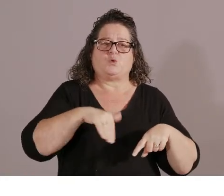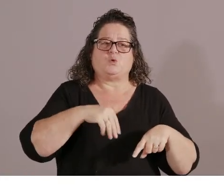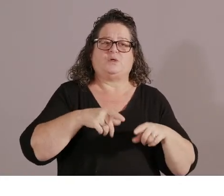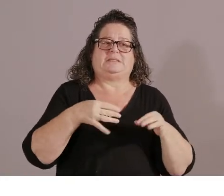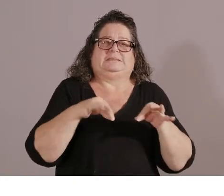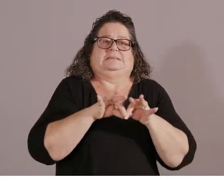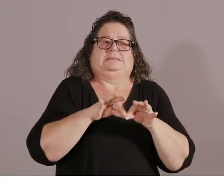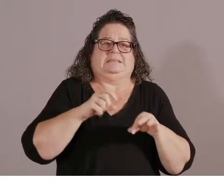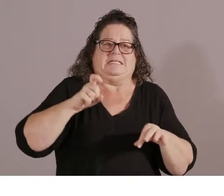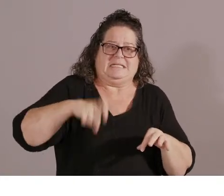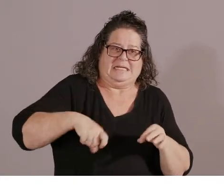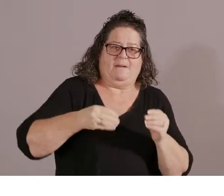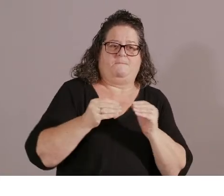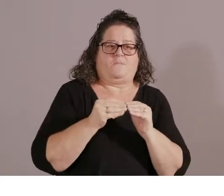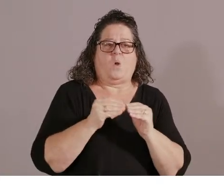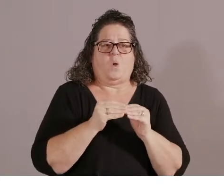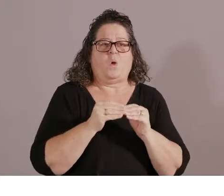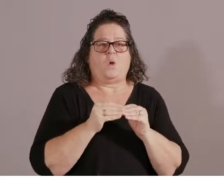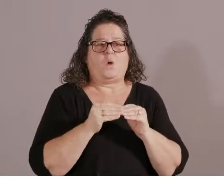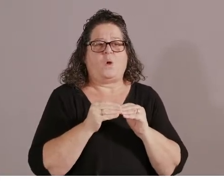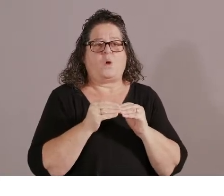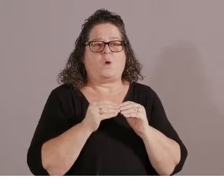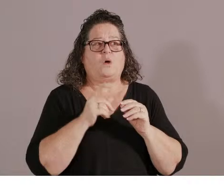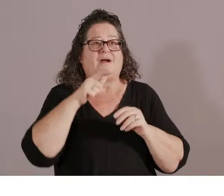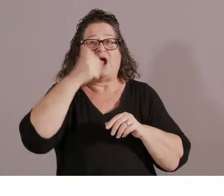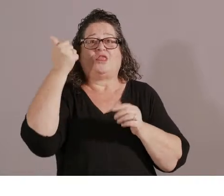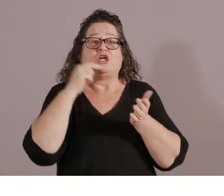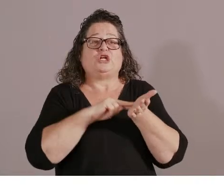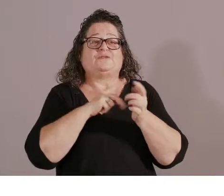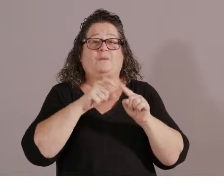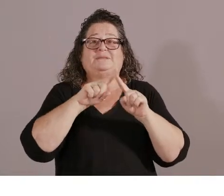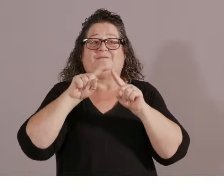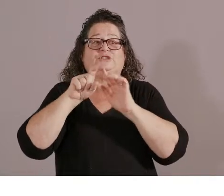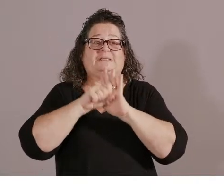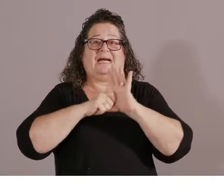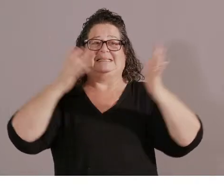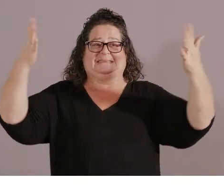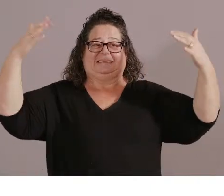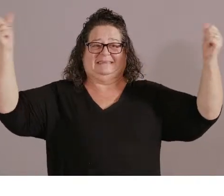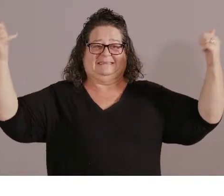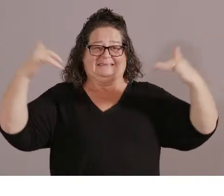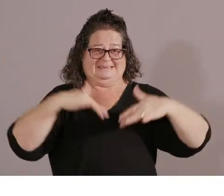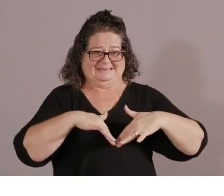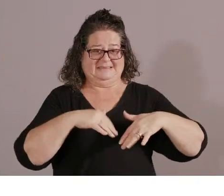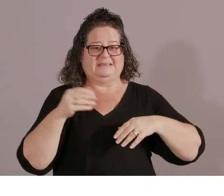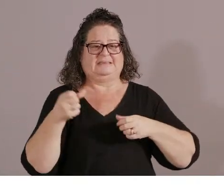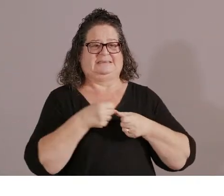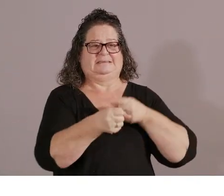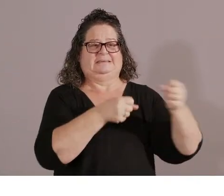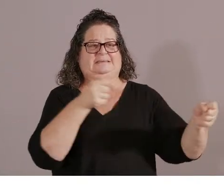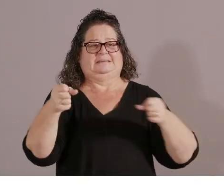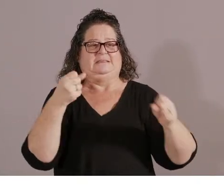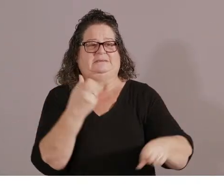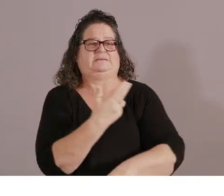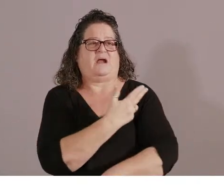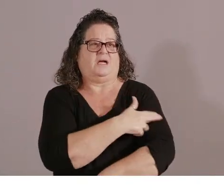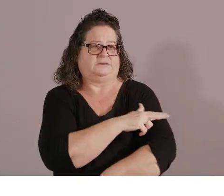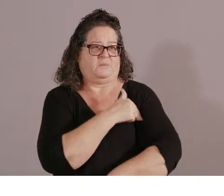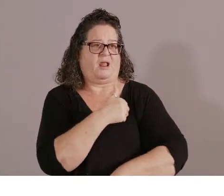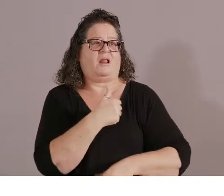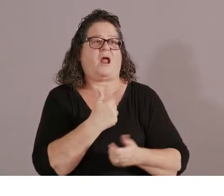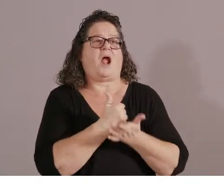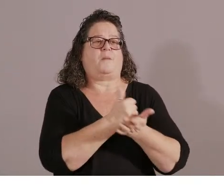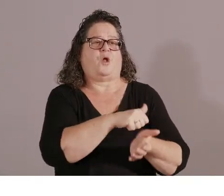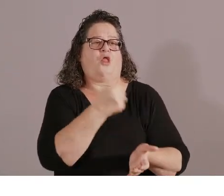staffing. And so these are additive to our hospitals to provide the staffing that they may need during the increased usage in